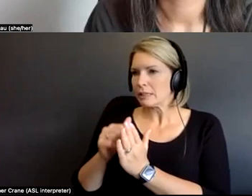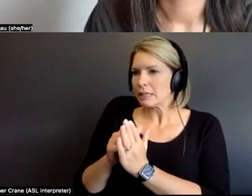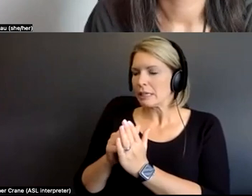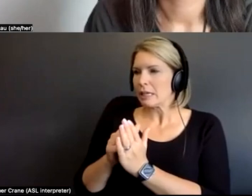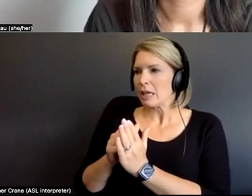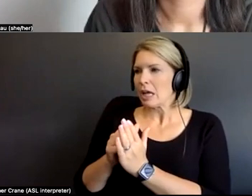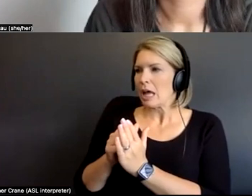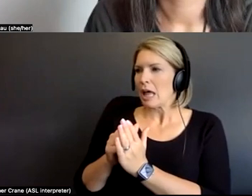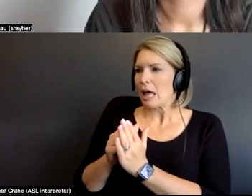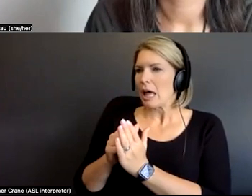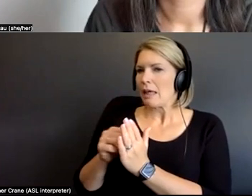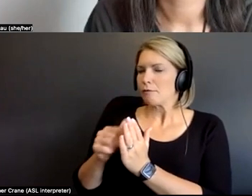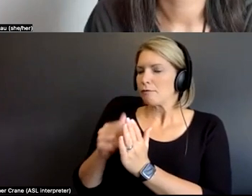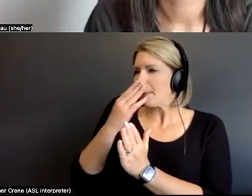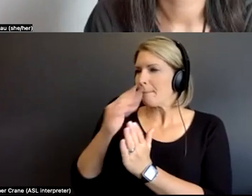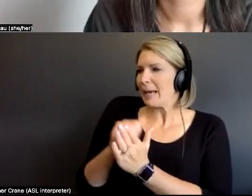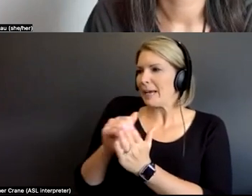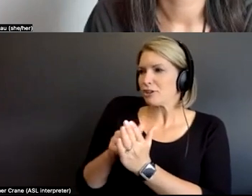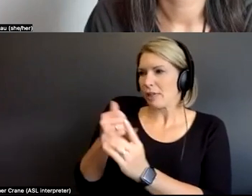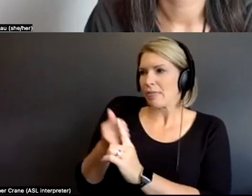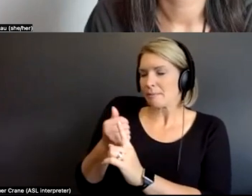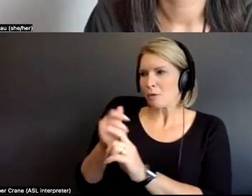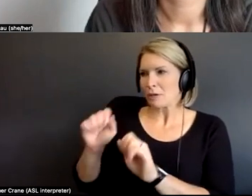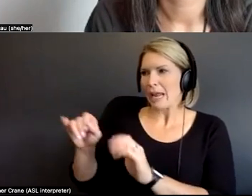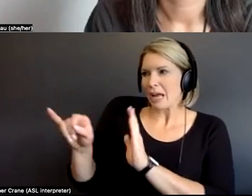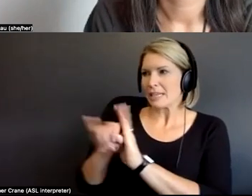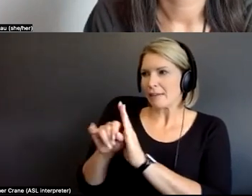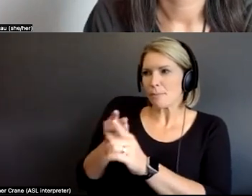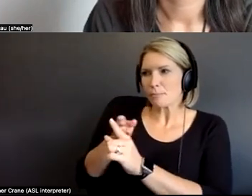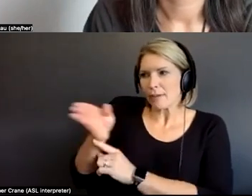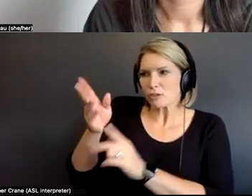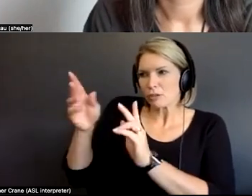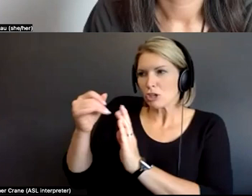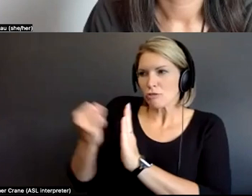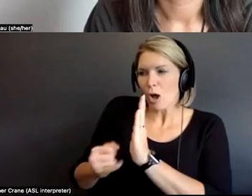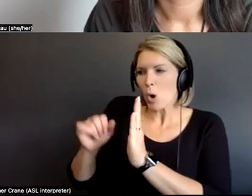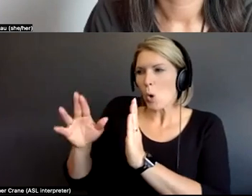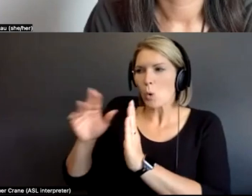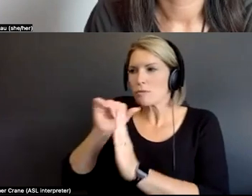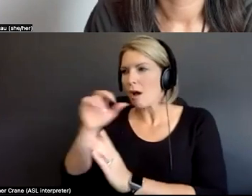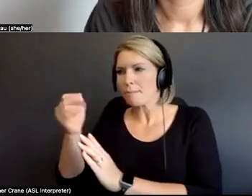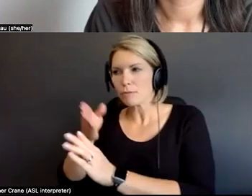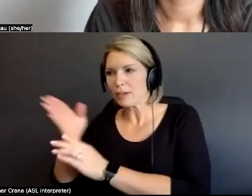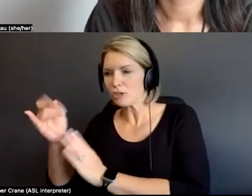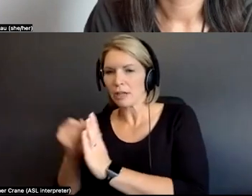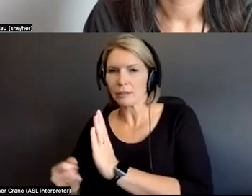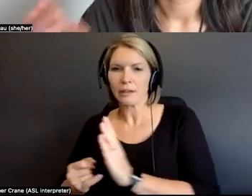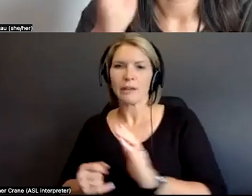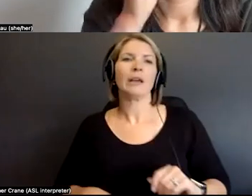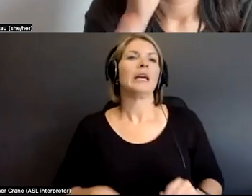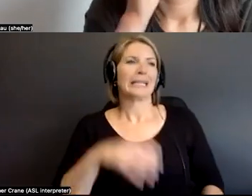absolutely done it themselves? Well, there's levels of it. There's professional designer has had, you